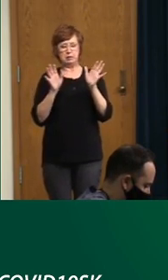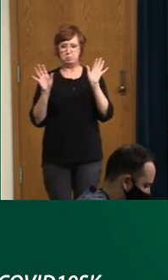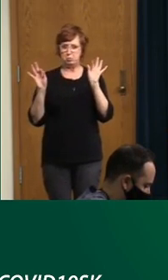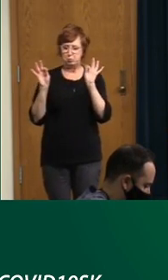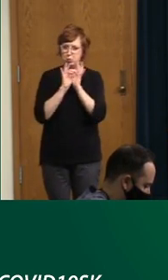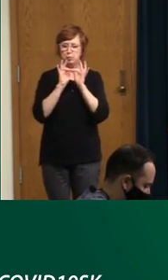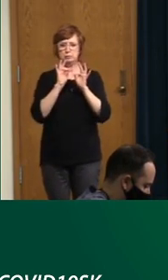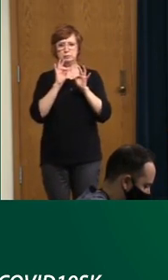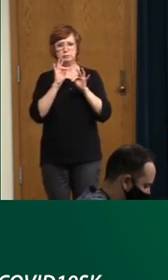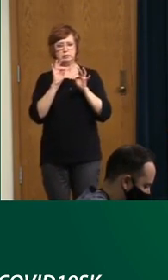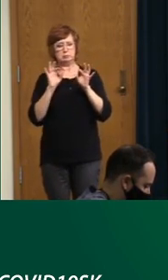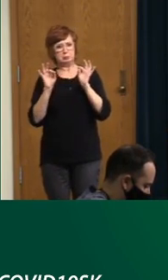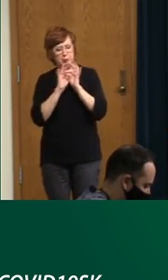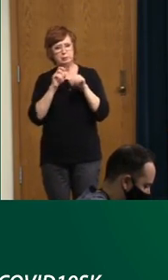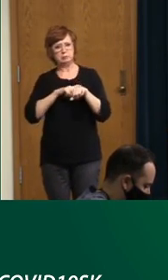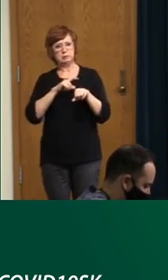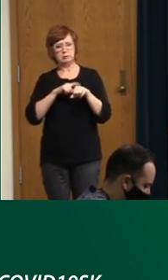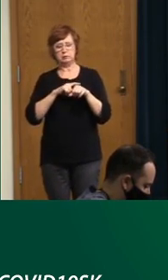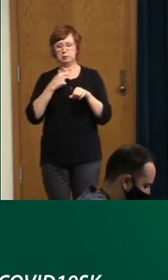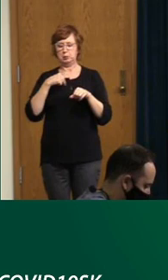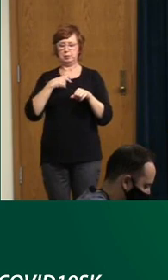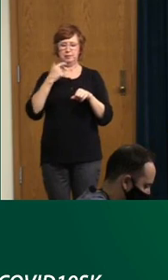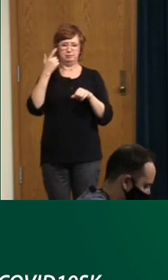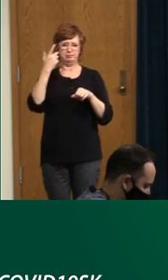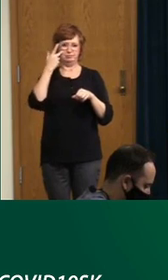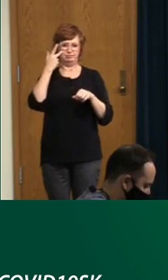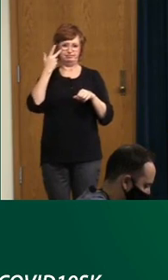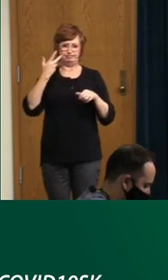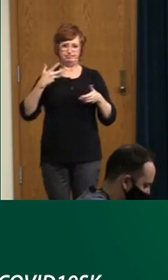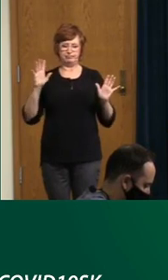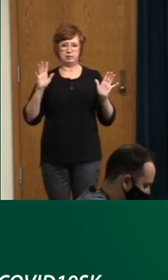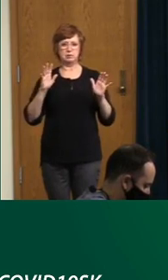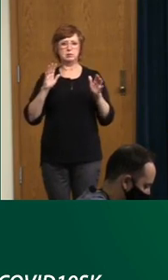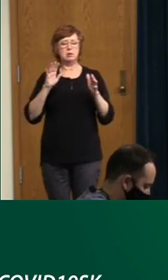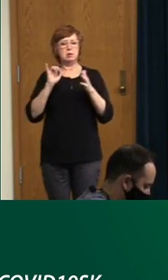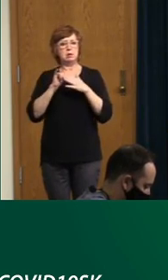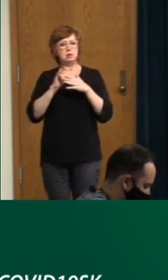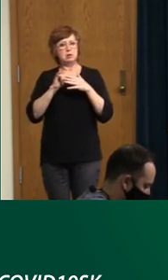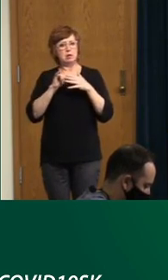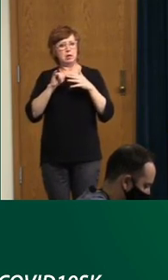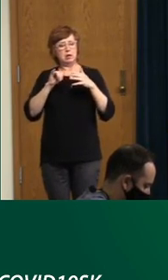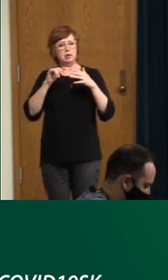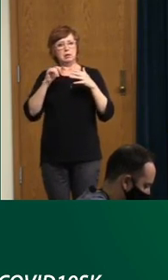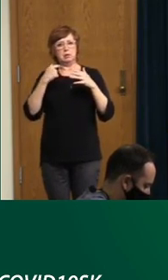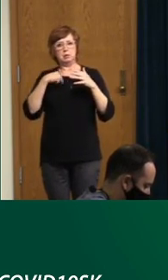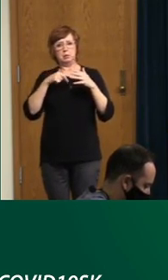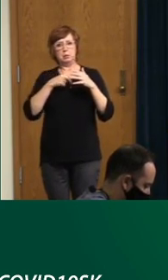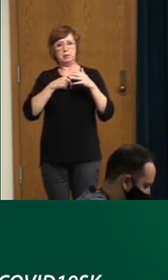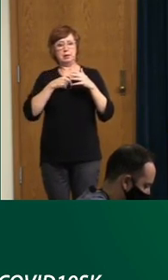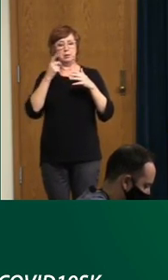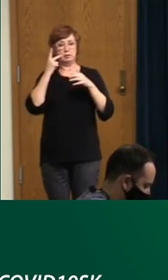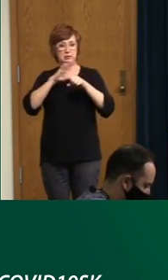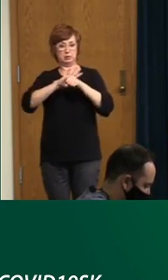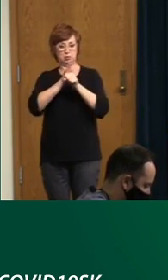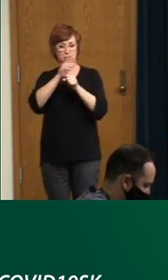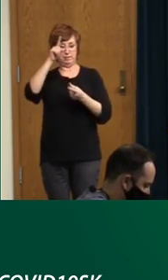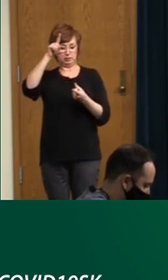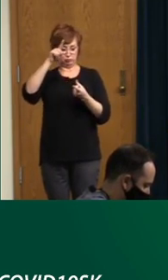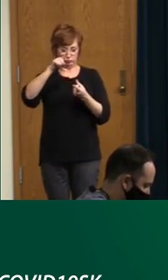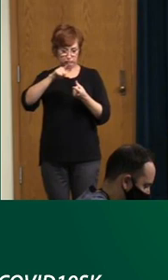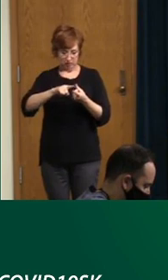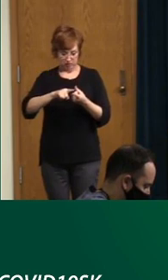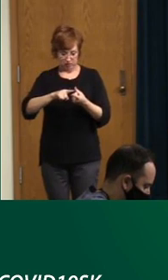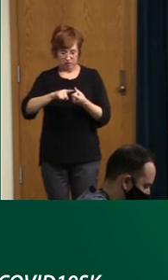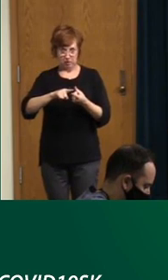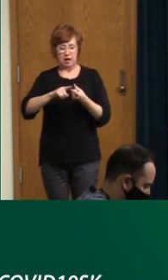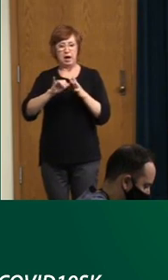only end when we have a widespread distribution of a safe and effective vaccine. There has